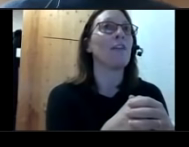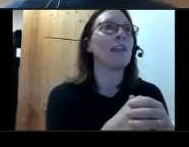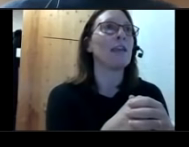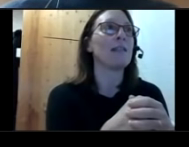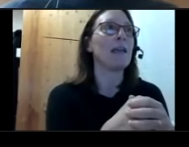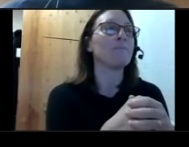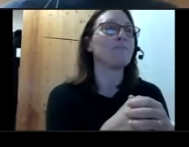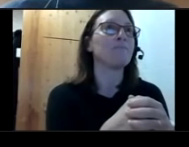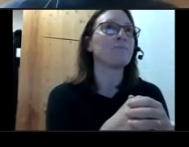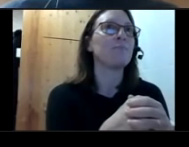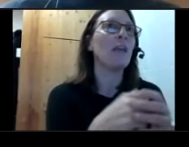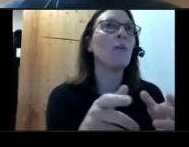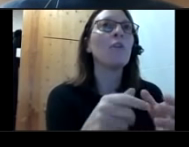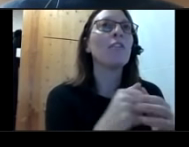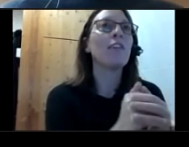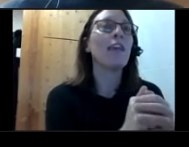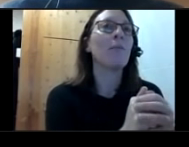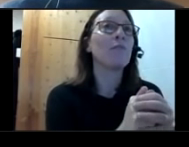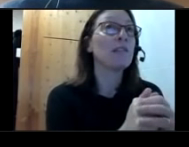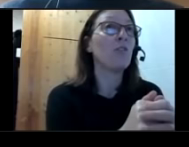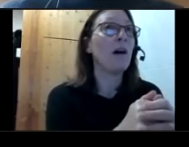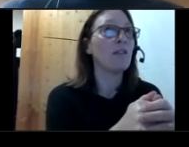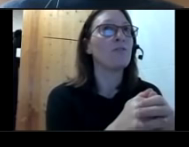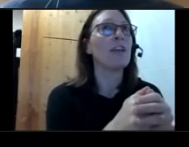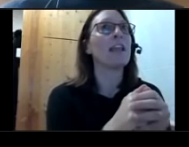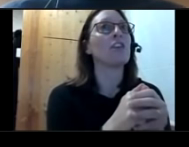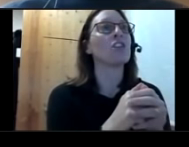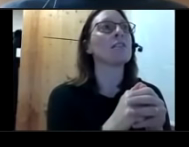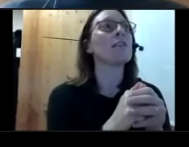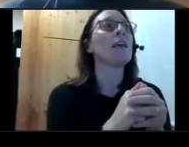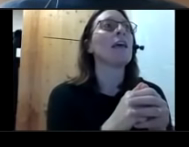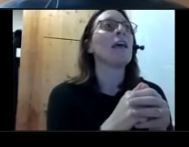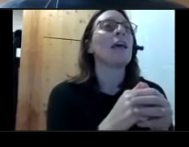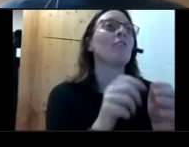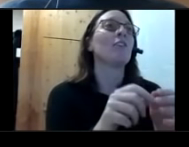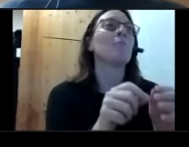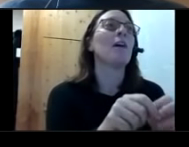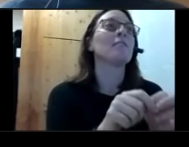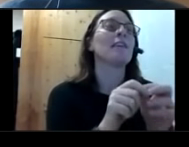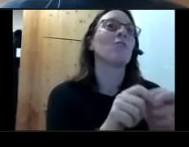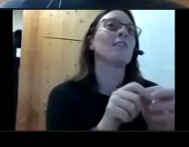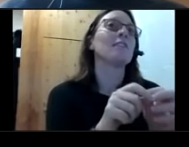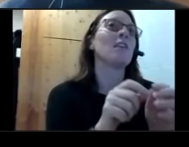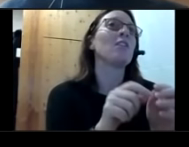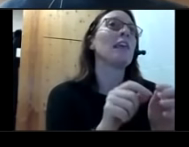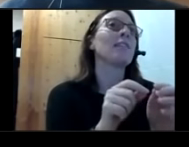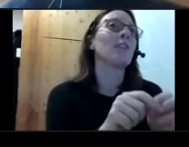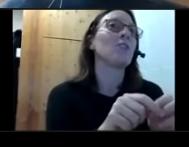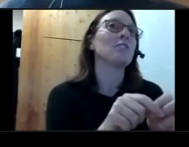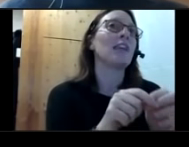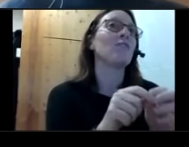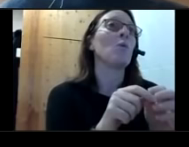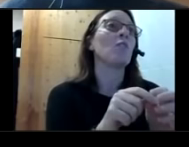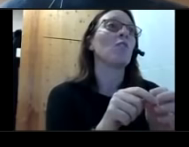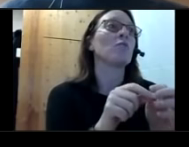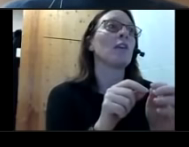format very easily. The one of the critical parts for the regulations is third-party content is only